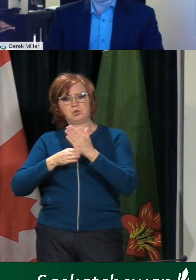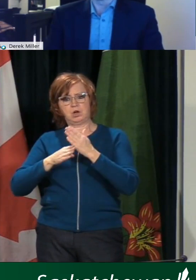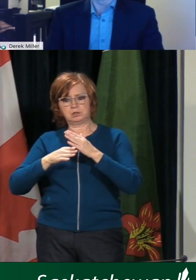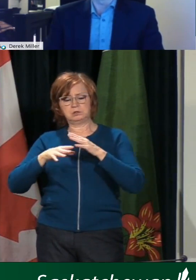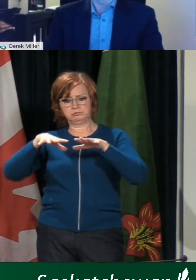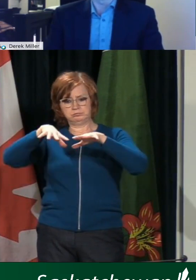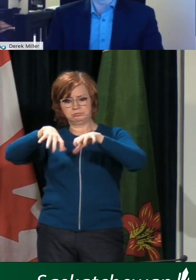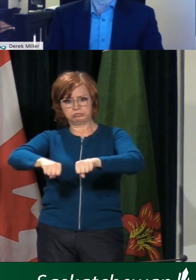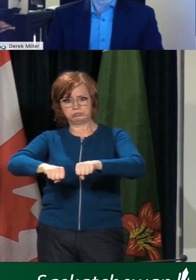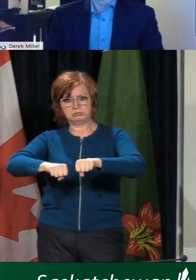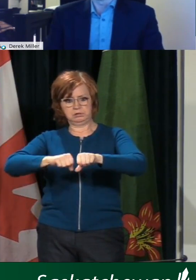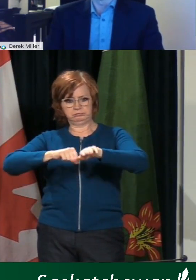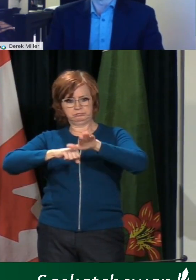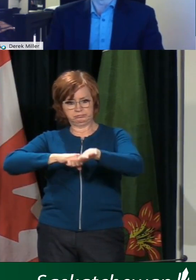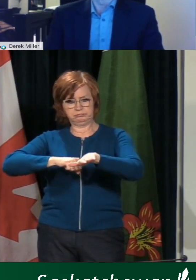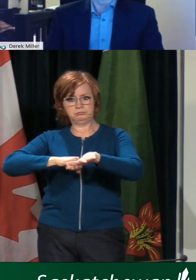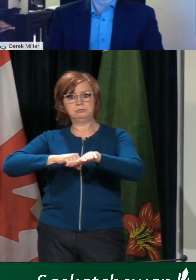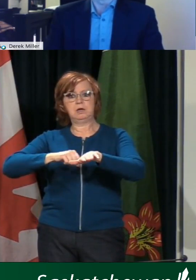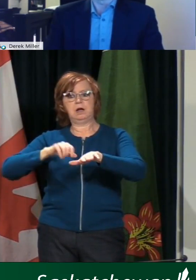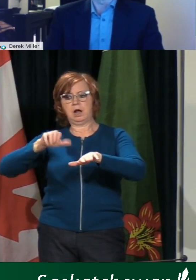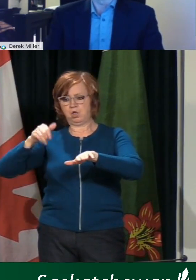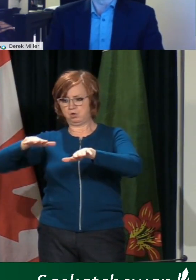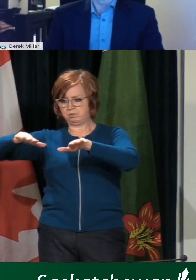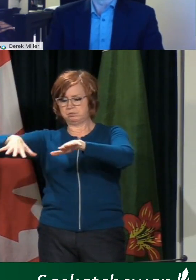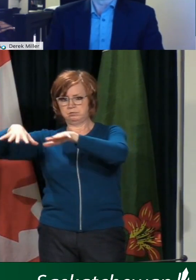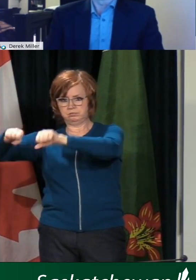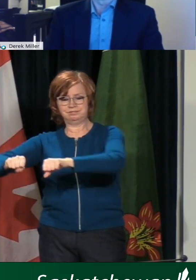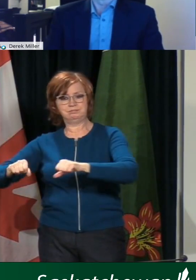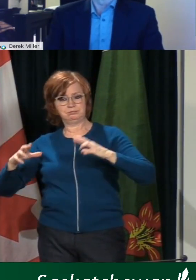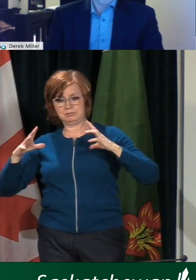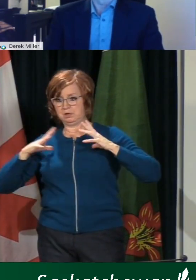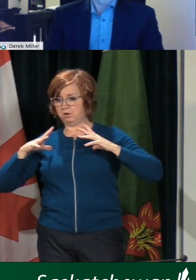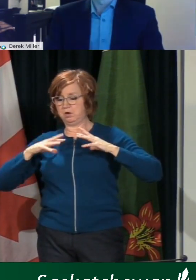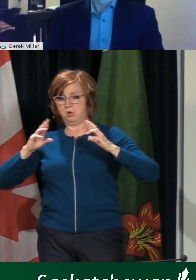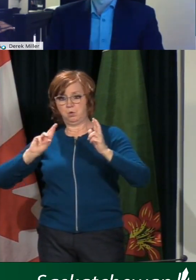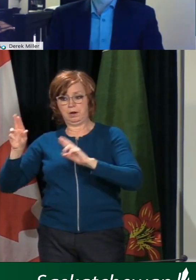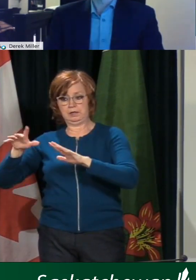of 650 beds in field hospitals.